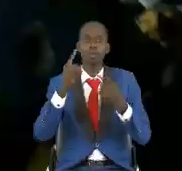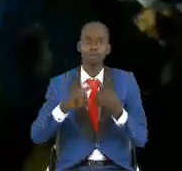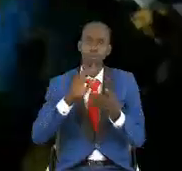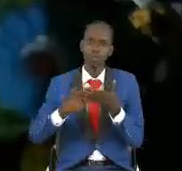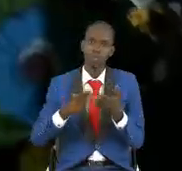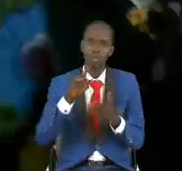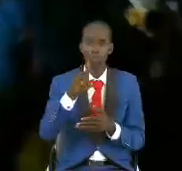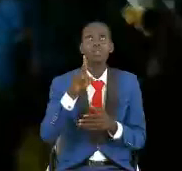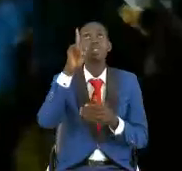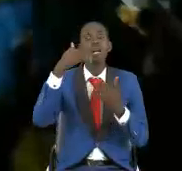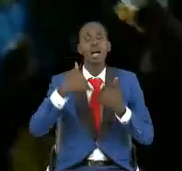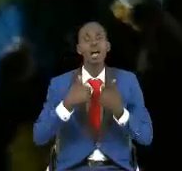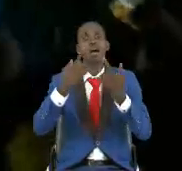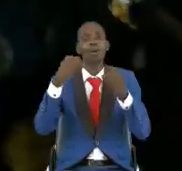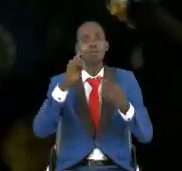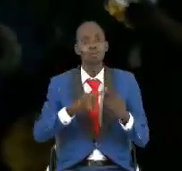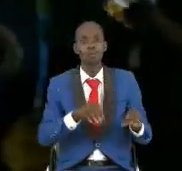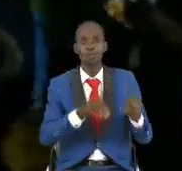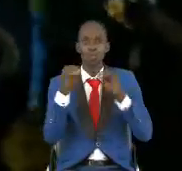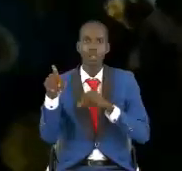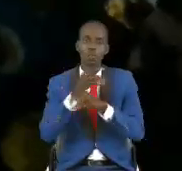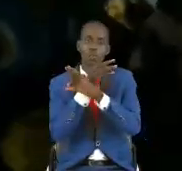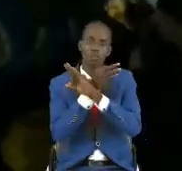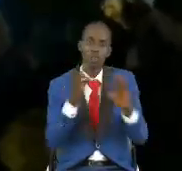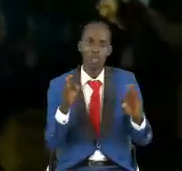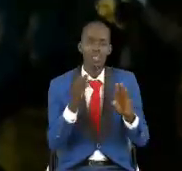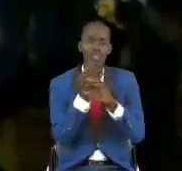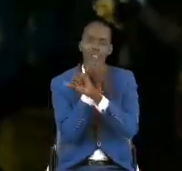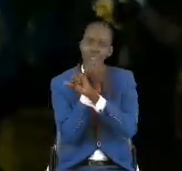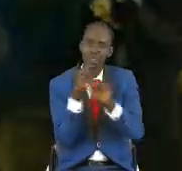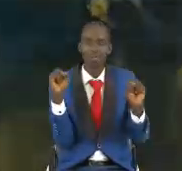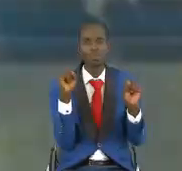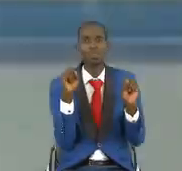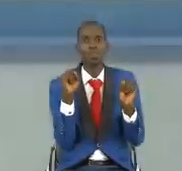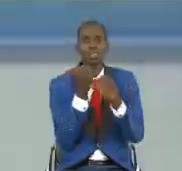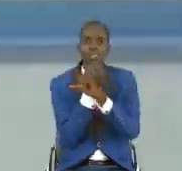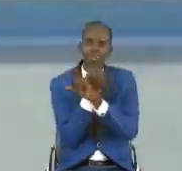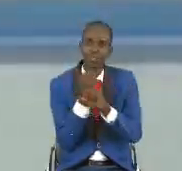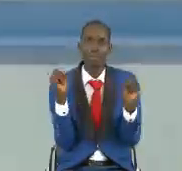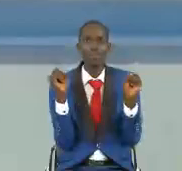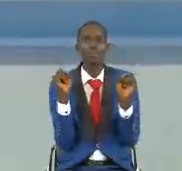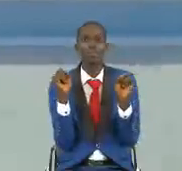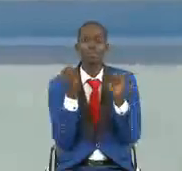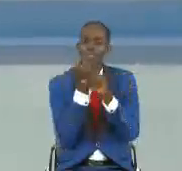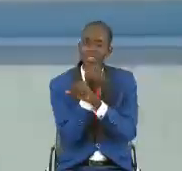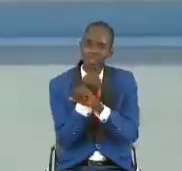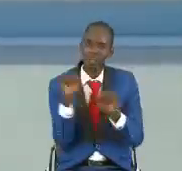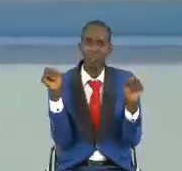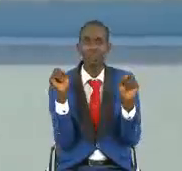has come to set you free. Redemption. Redemption. Redemption.